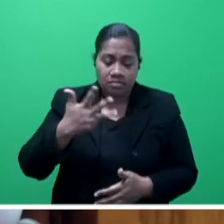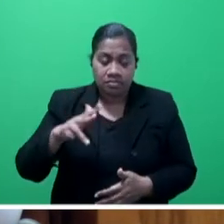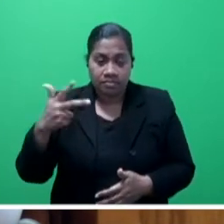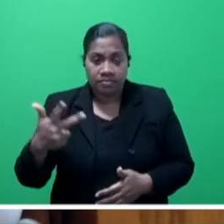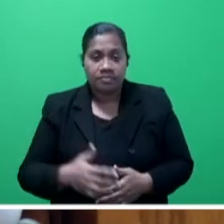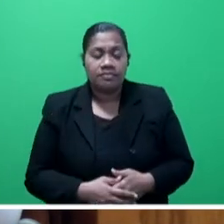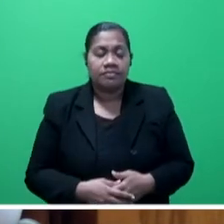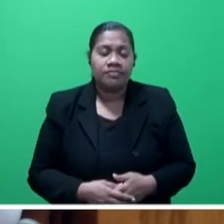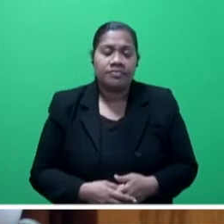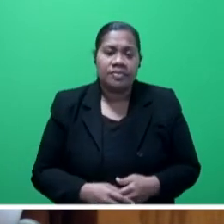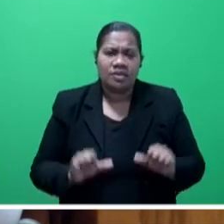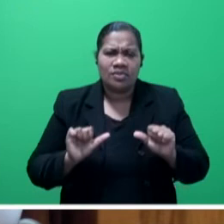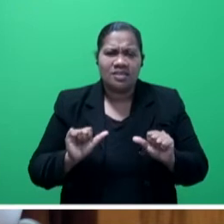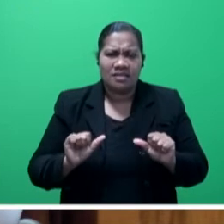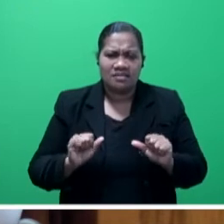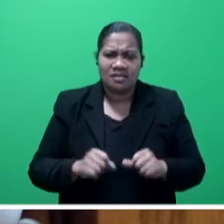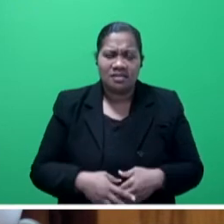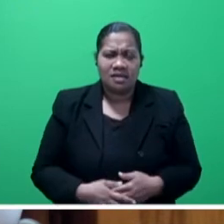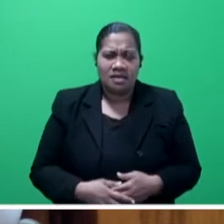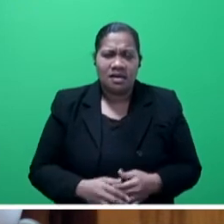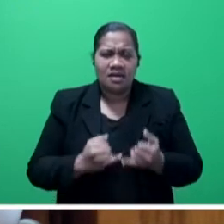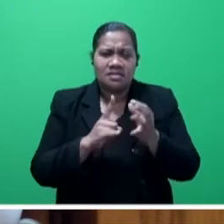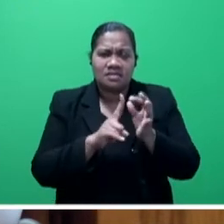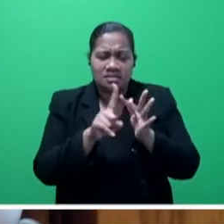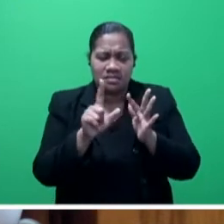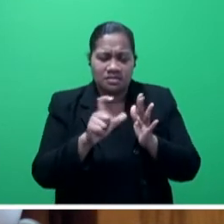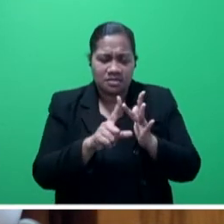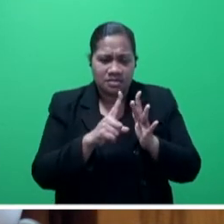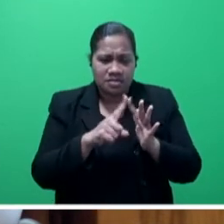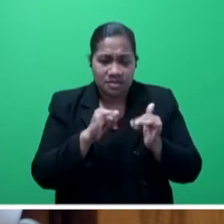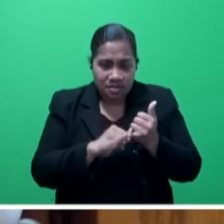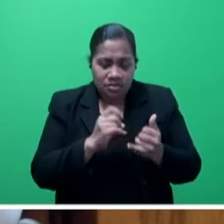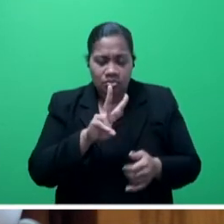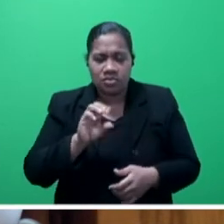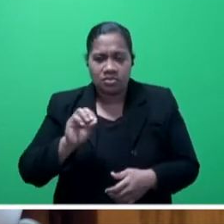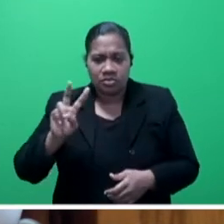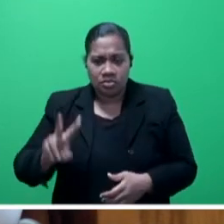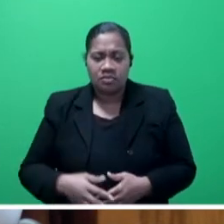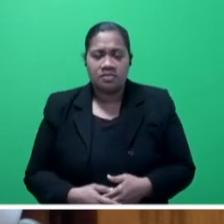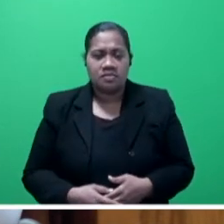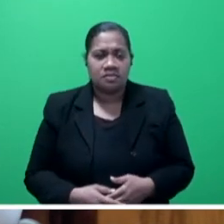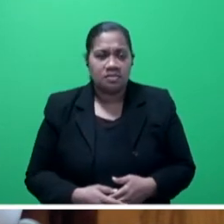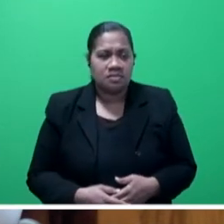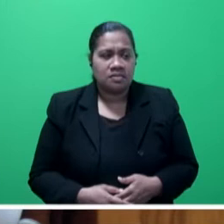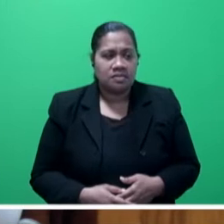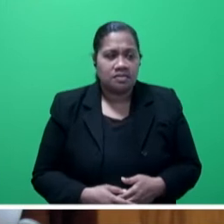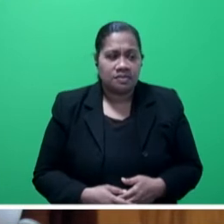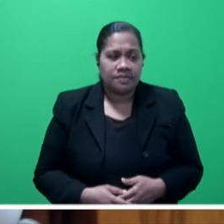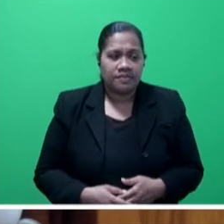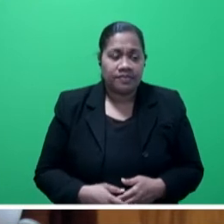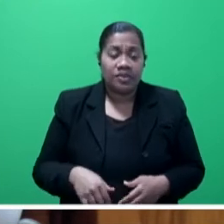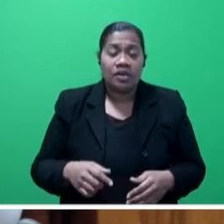Act 2002, and the Litter Act 2008. Mr. Speaker said this budget is weighed against the government's commitment